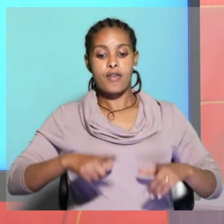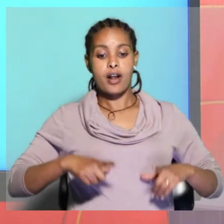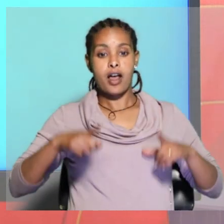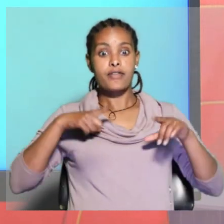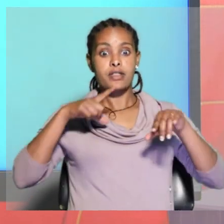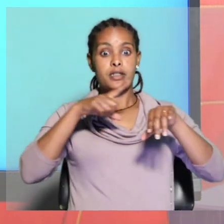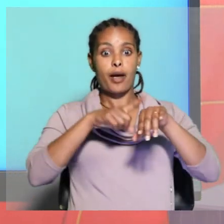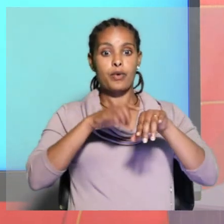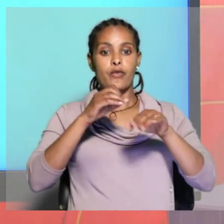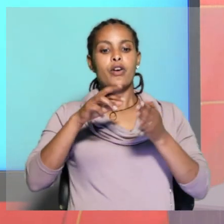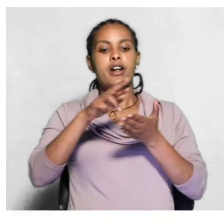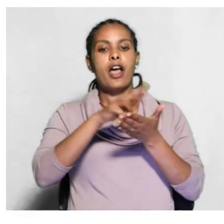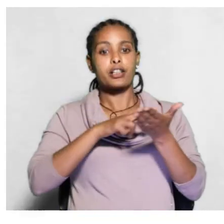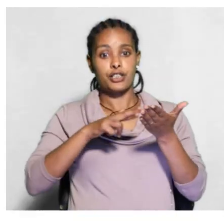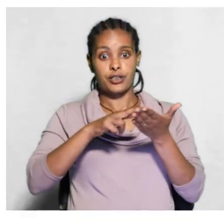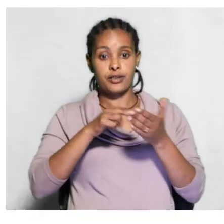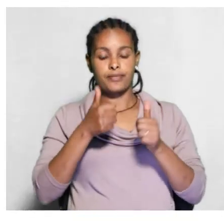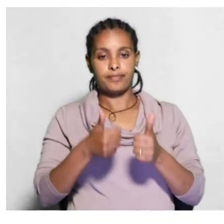half-lifetimes of reactions.